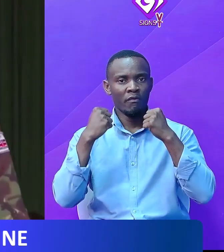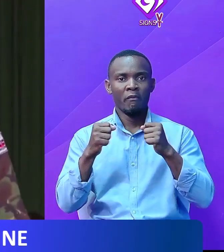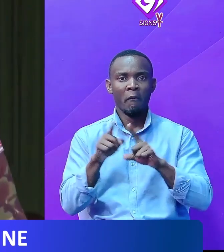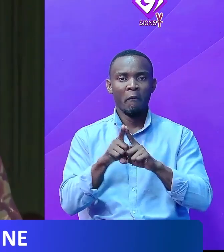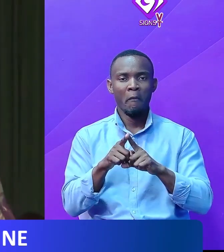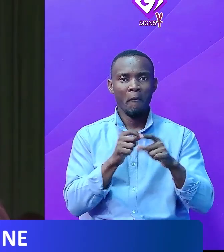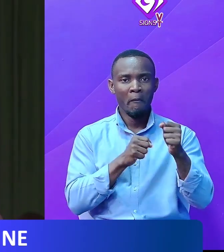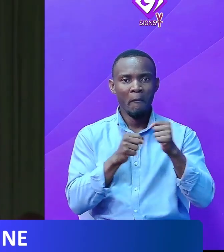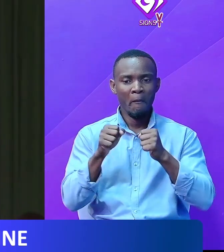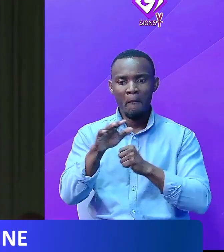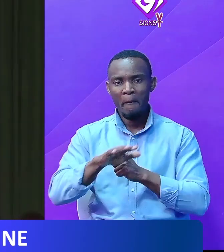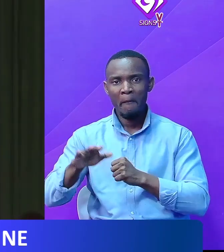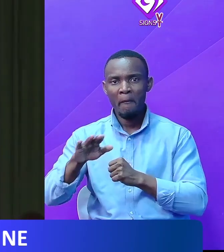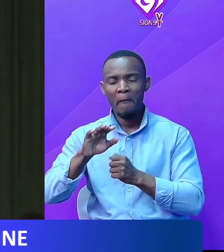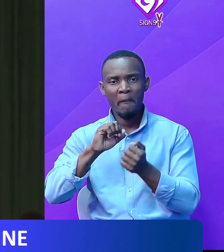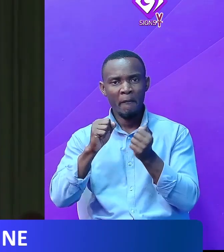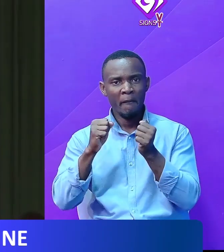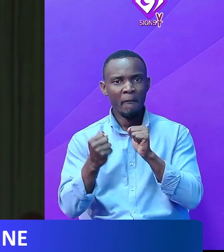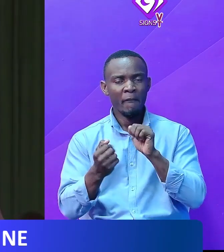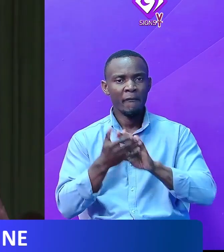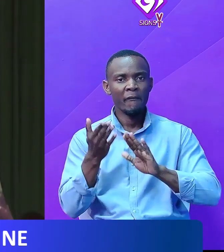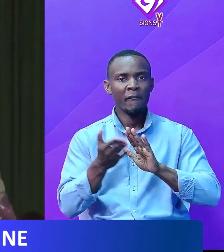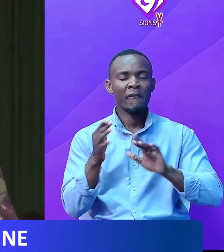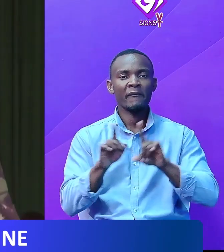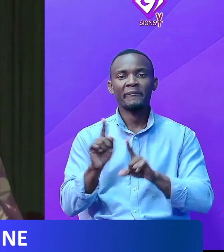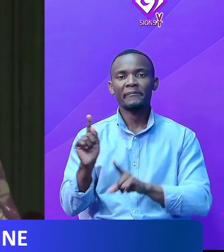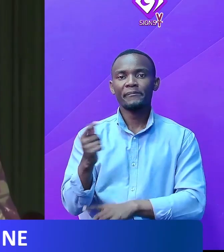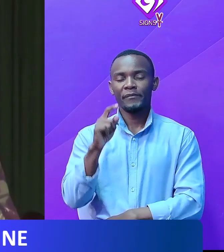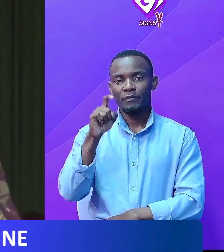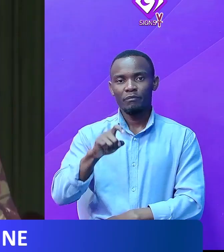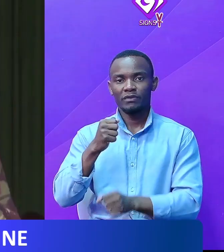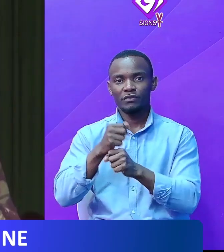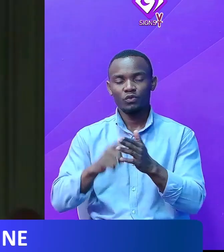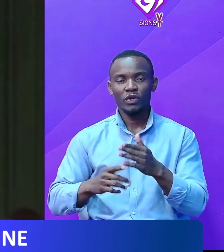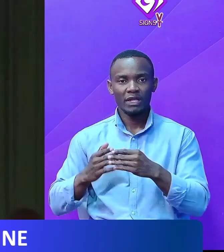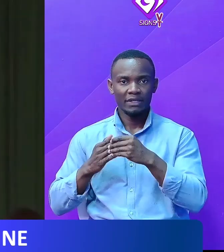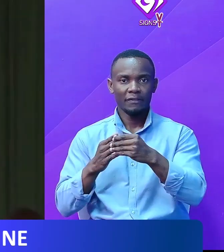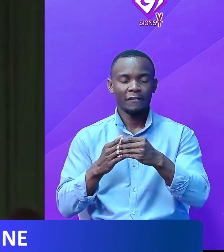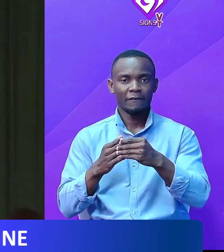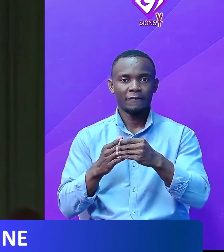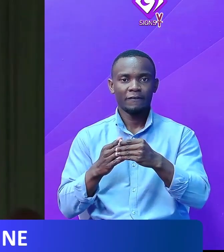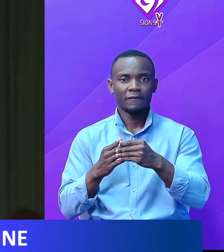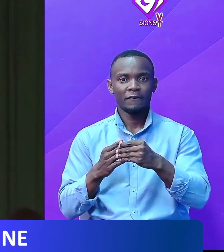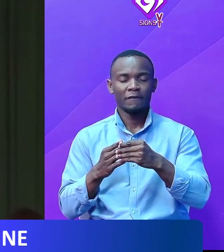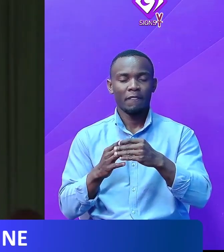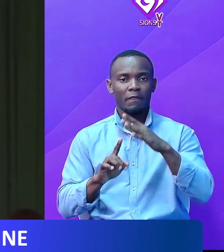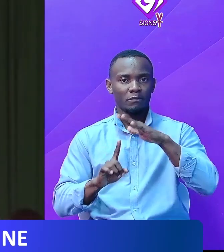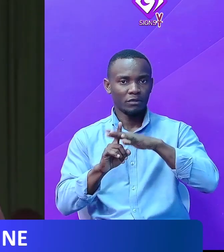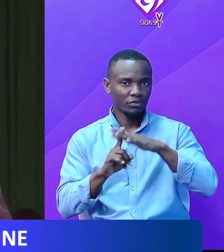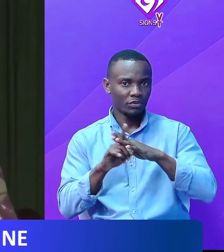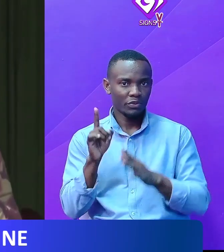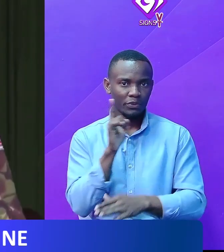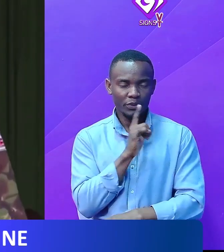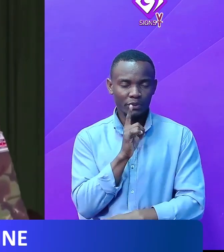Kenya must always remain a step ahead of emerging threats. We have expanded healthcare in